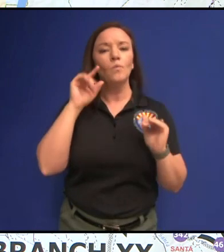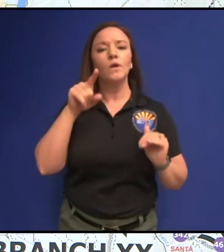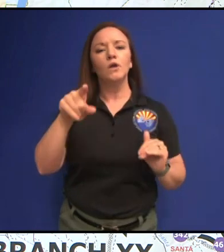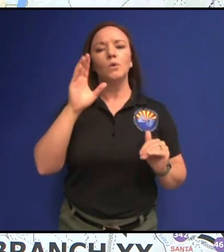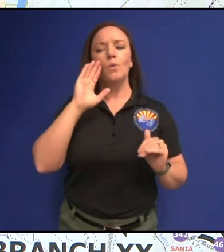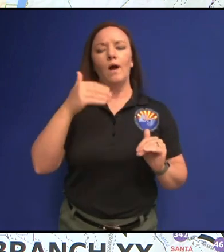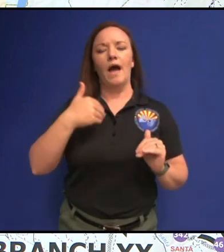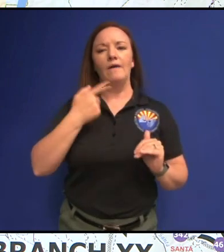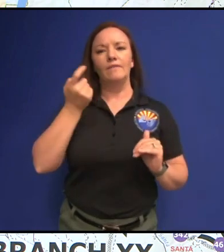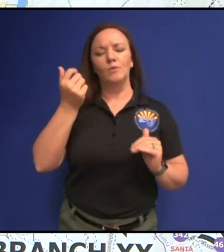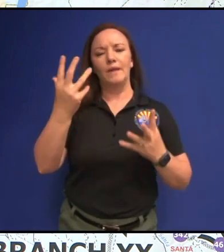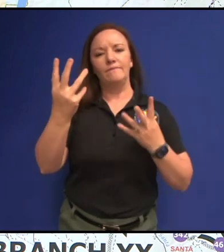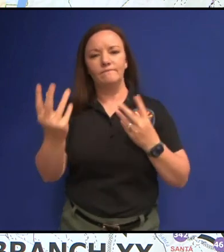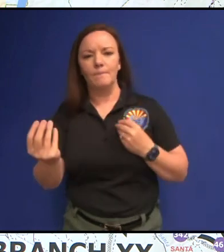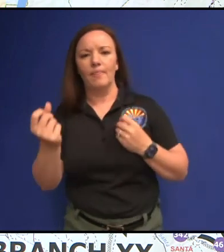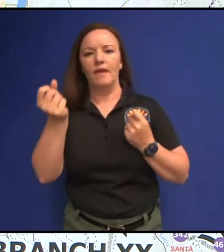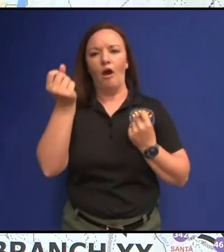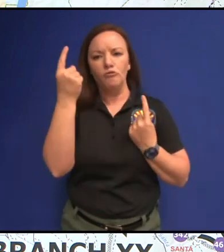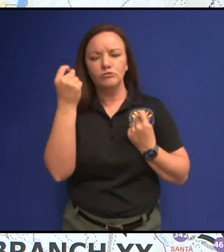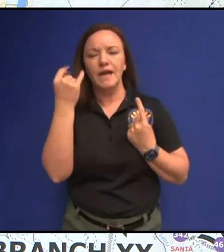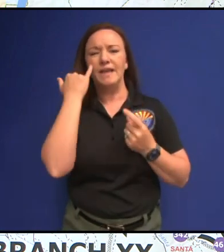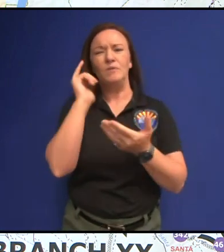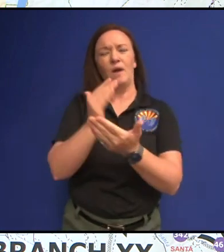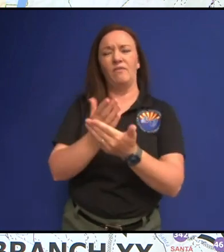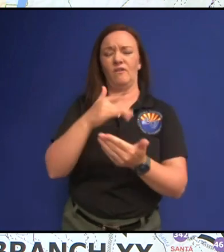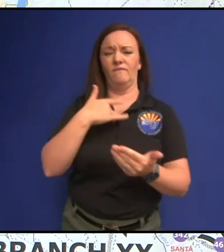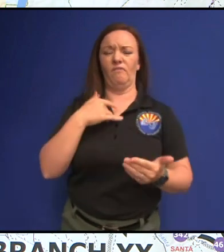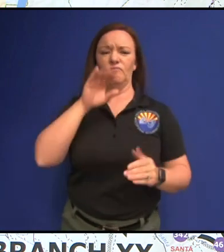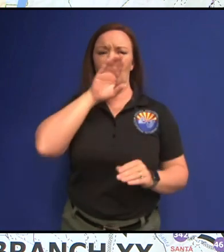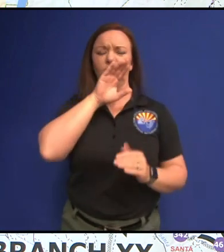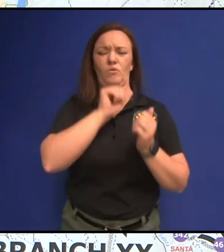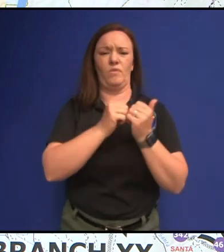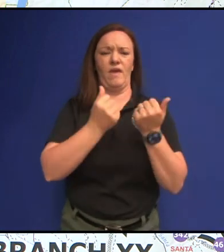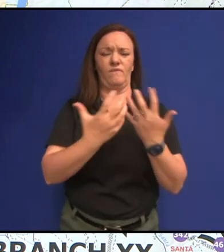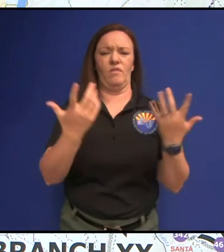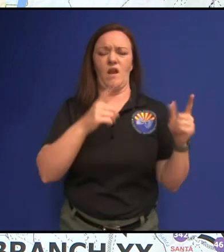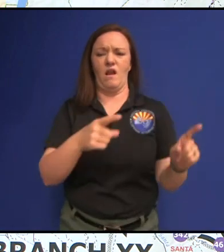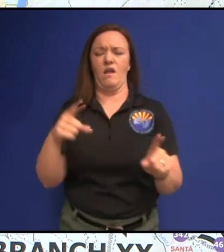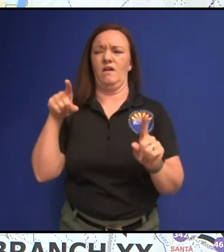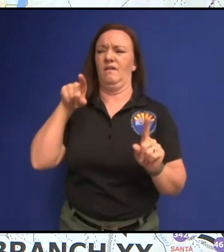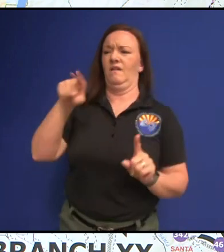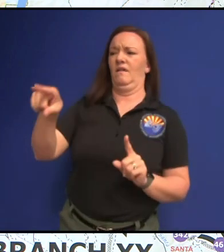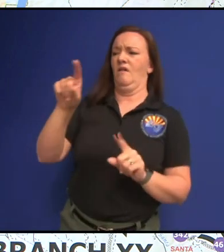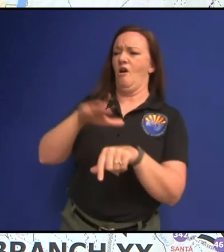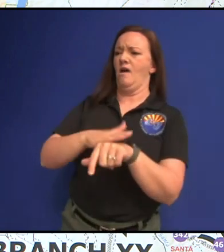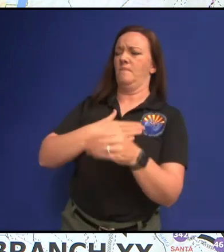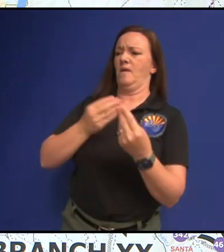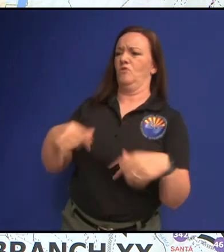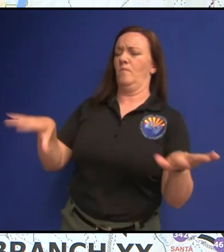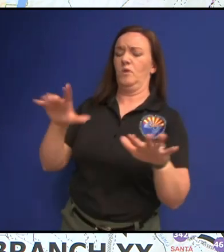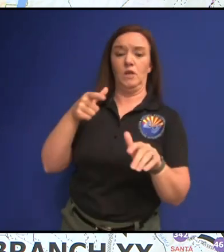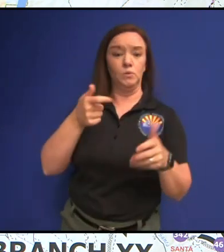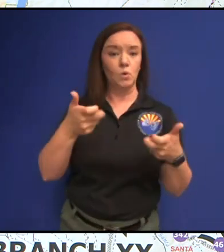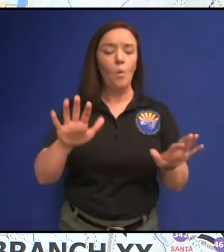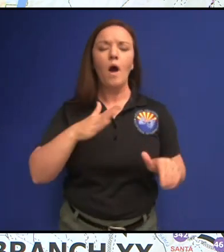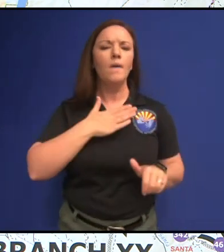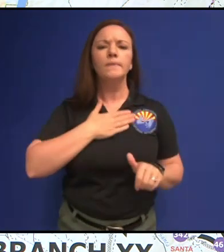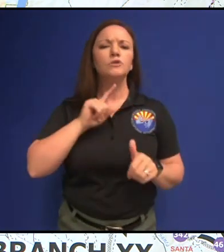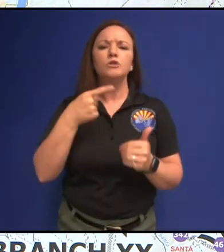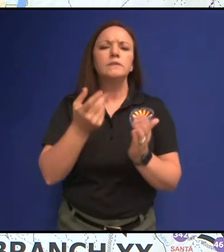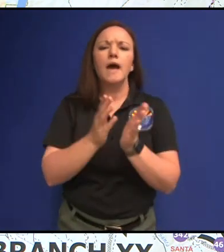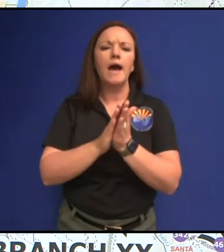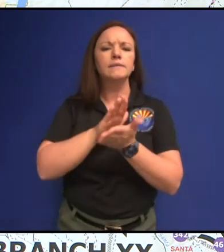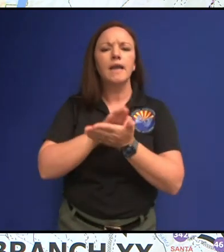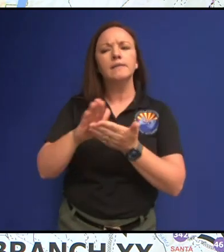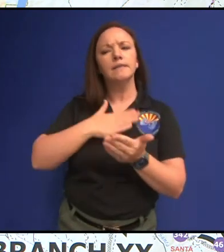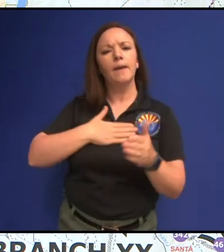If you get there and you're frustrated with everything else that's going on, you see that people are doing work there, just ask them nicely to leave if you don't want that work done, and they'll be